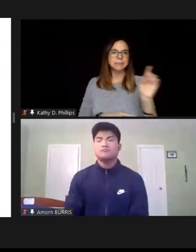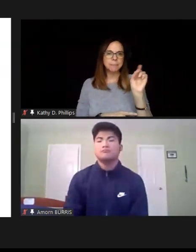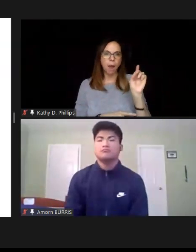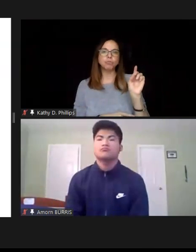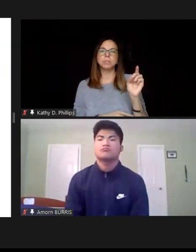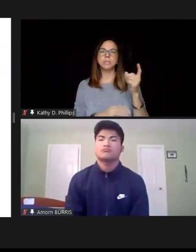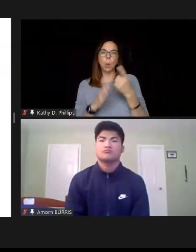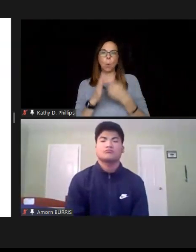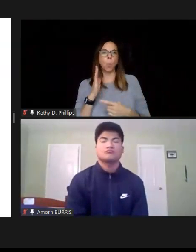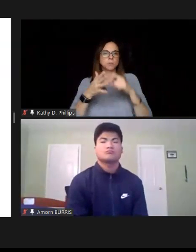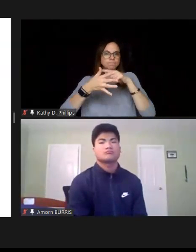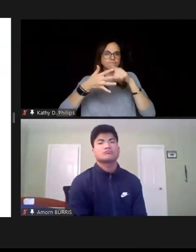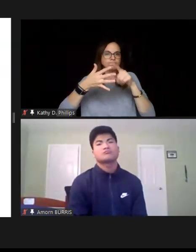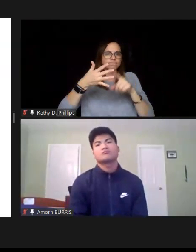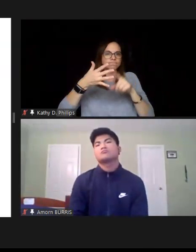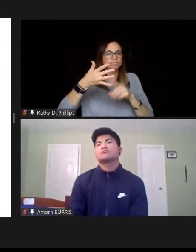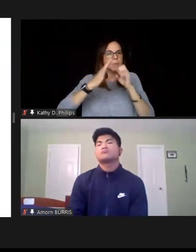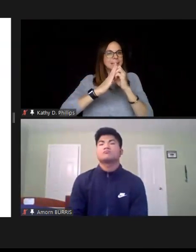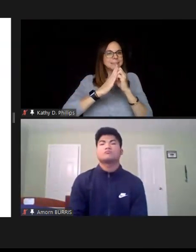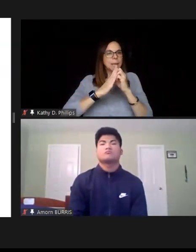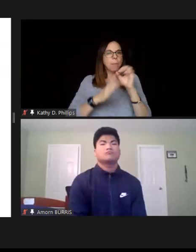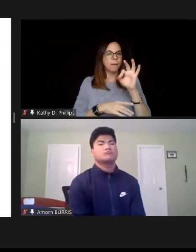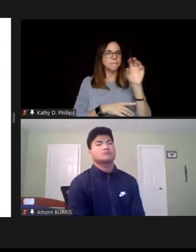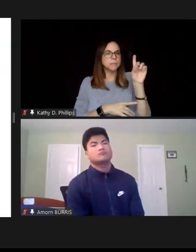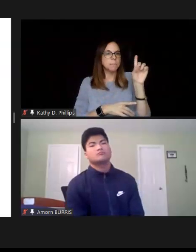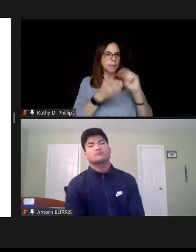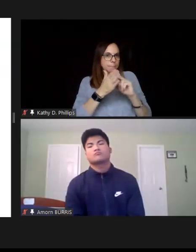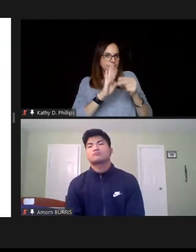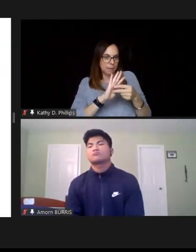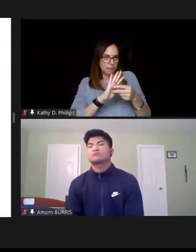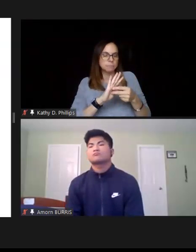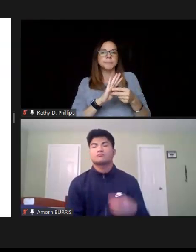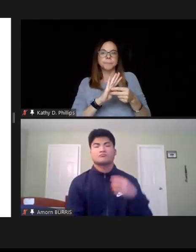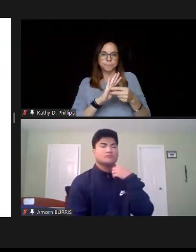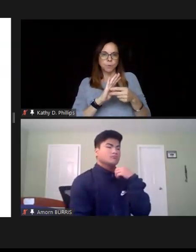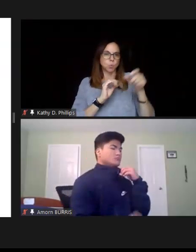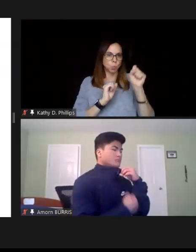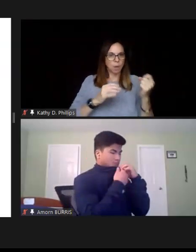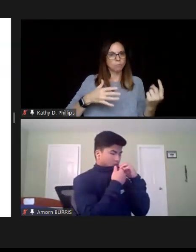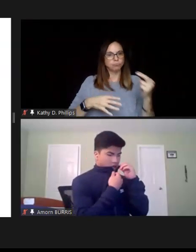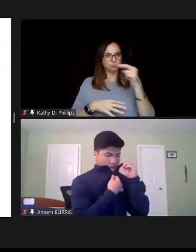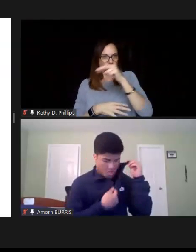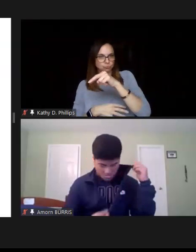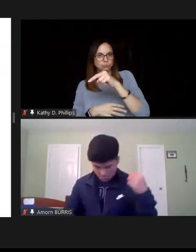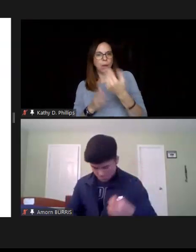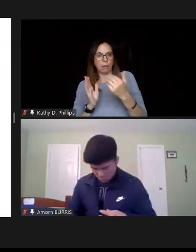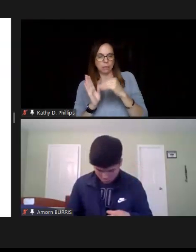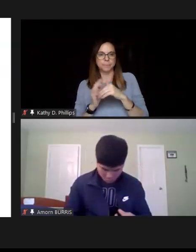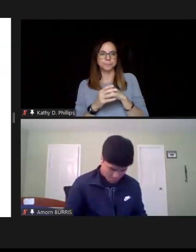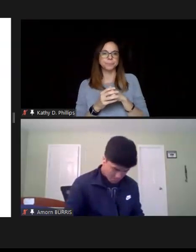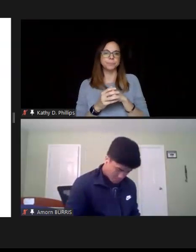what the characteristics or examples of a democracy are. So you have that to refer back to.